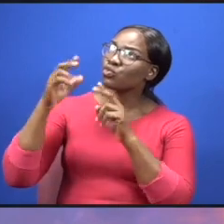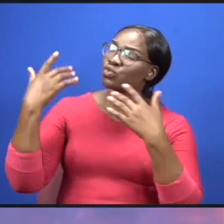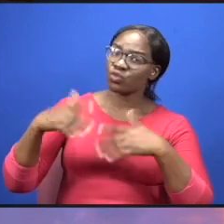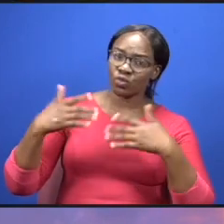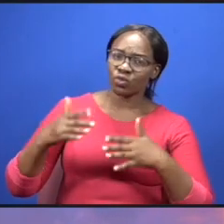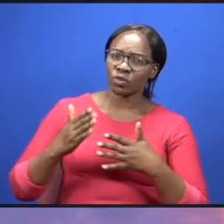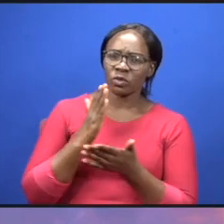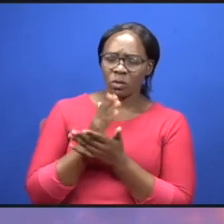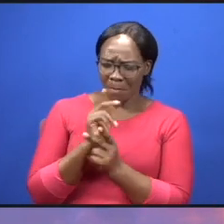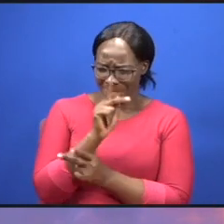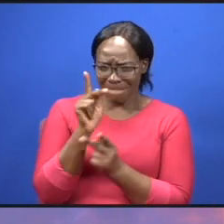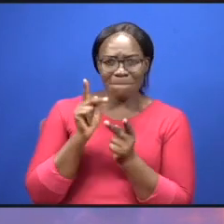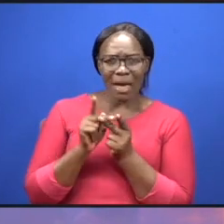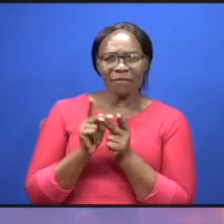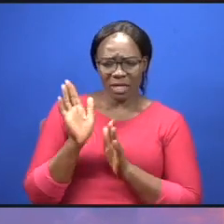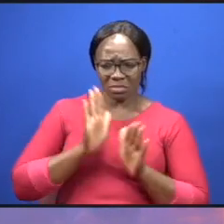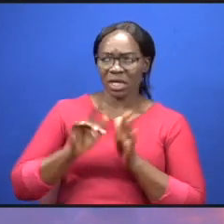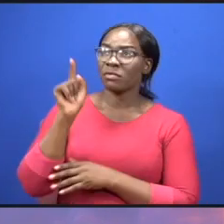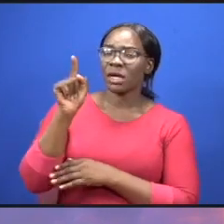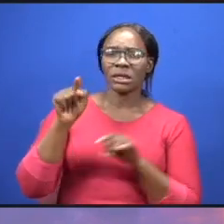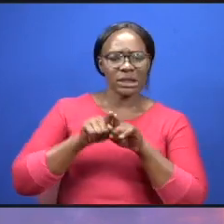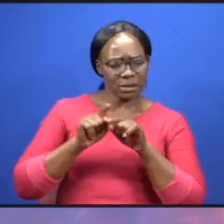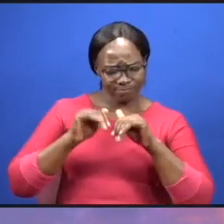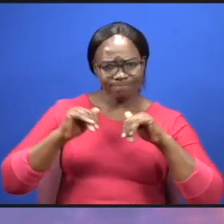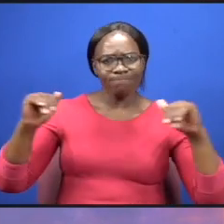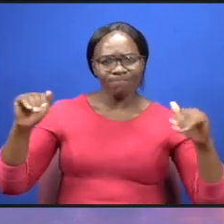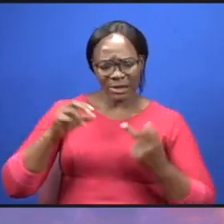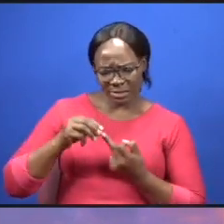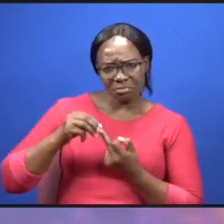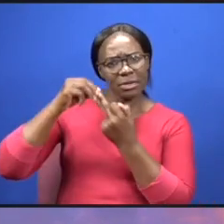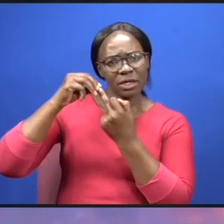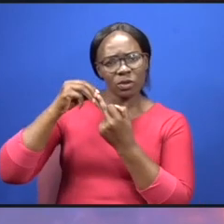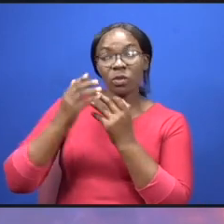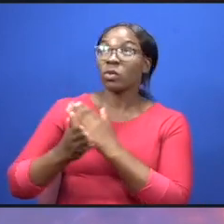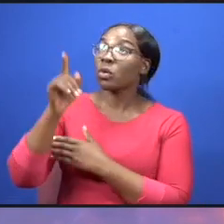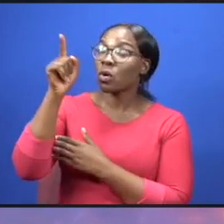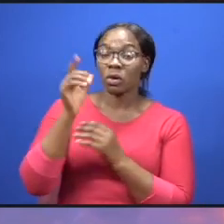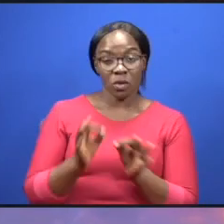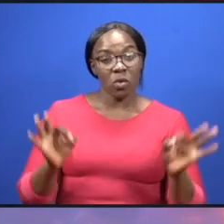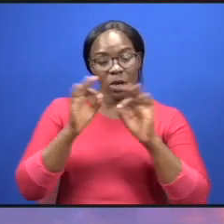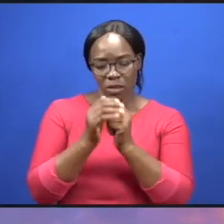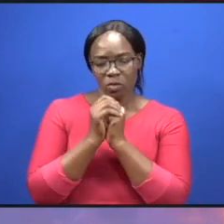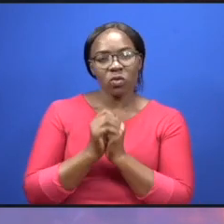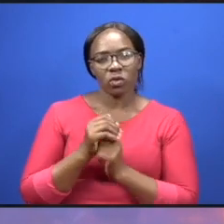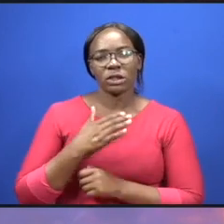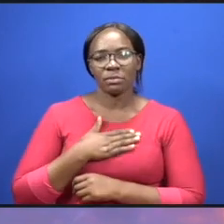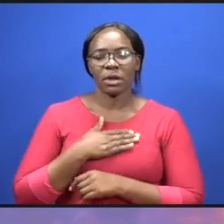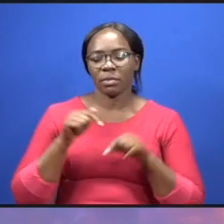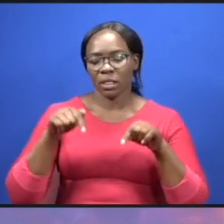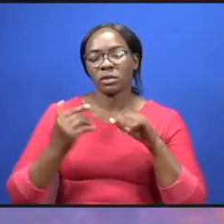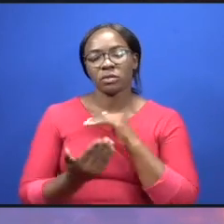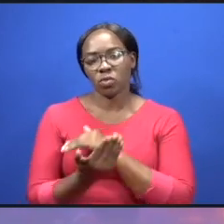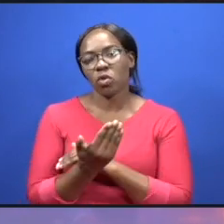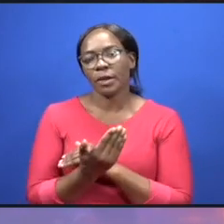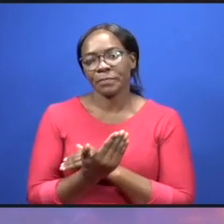as morally perfect and set apart and distinct, this God deserves our worship this